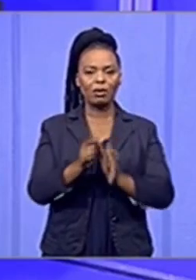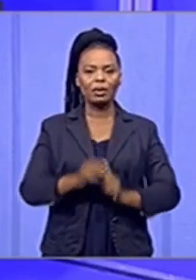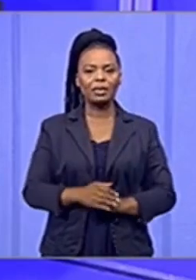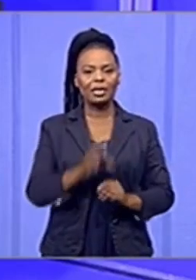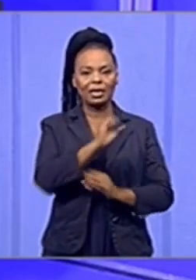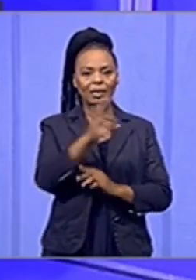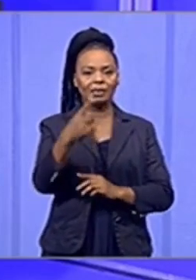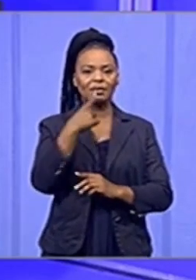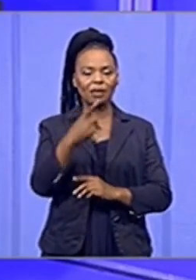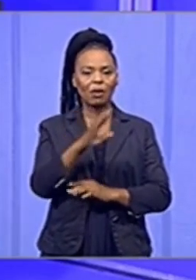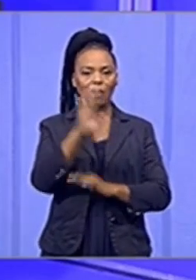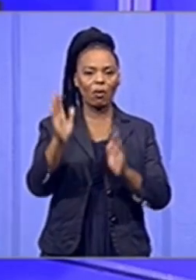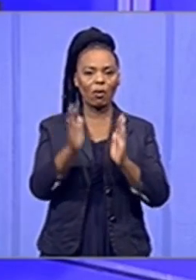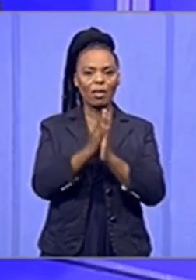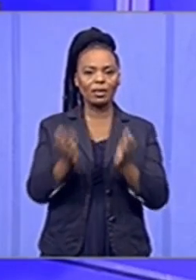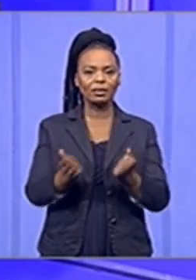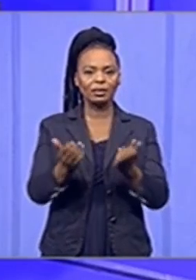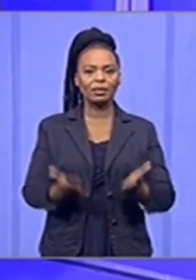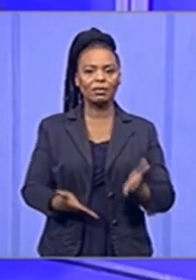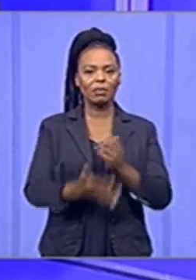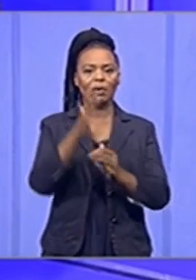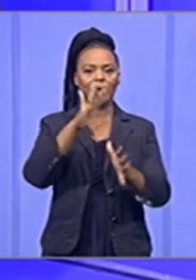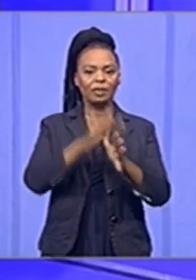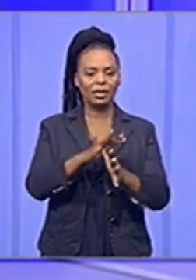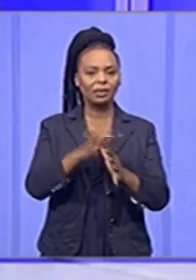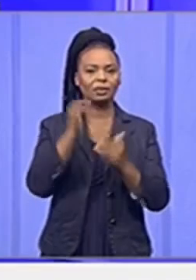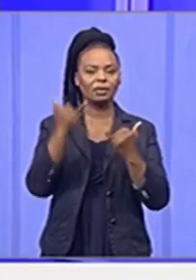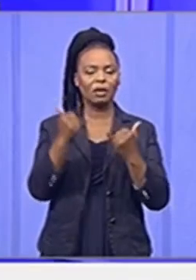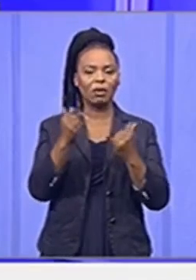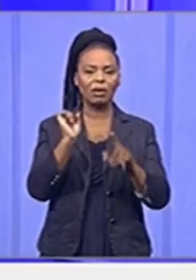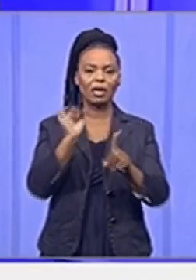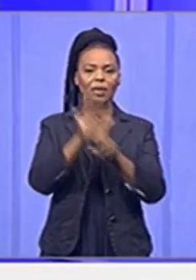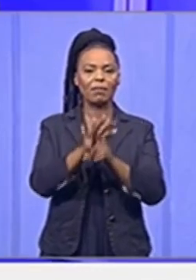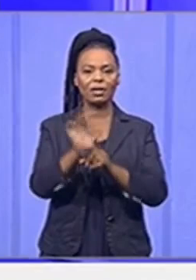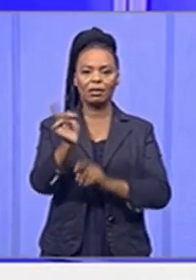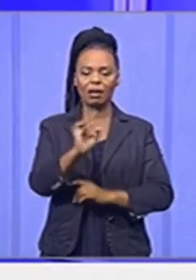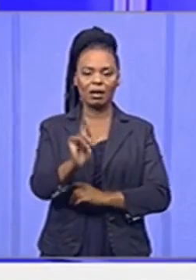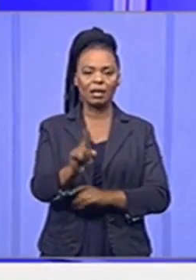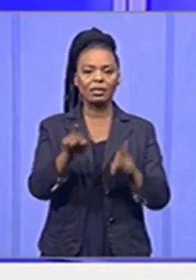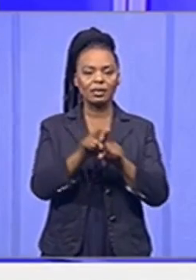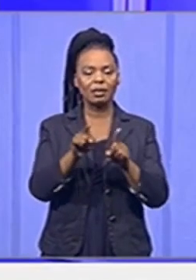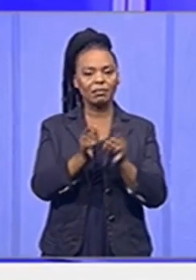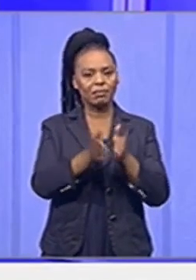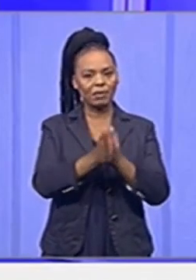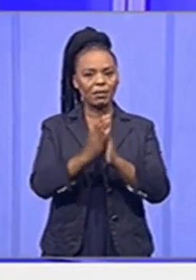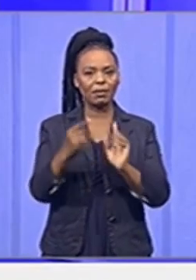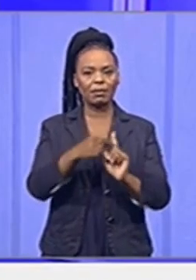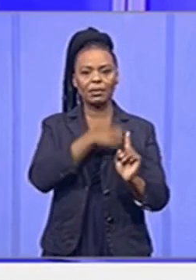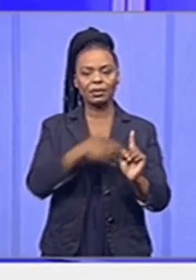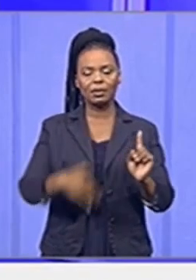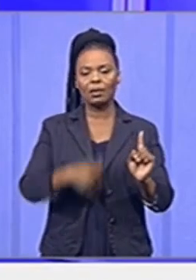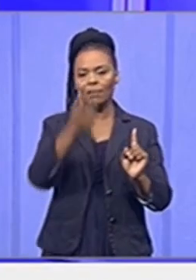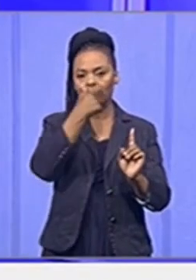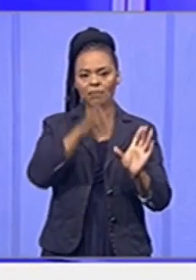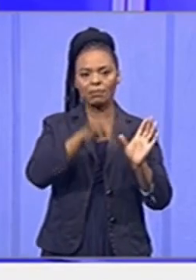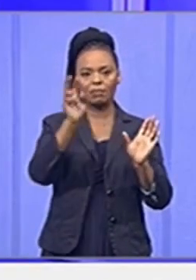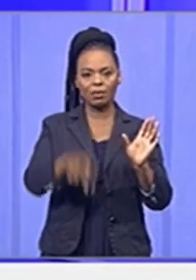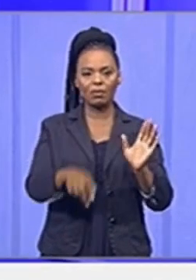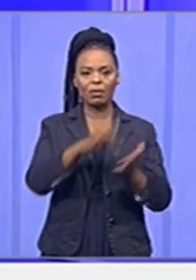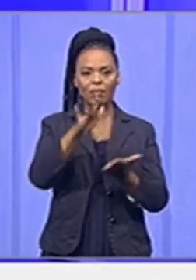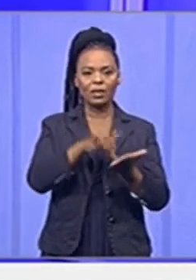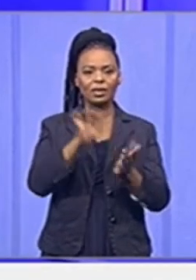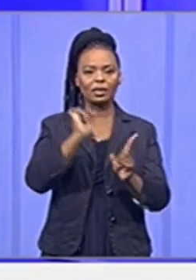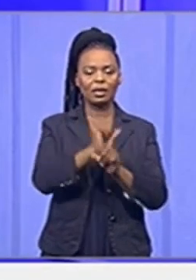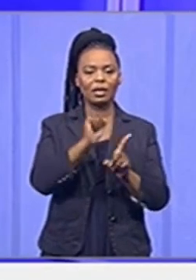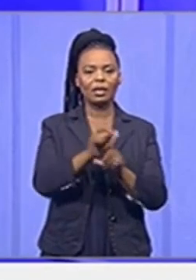hore ditshebeletso tse nkuwang le tsa bohlokwa di ke tsa ameha mo ga o betse tsa kgoletswa hore mo president Ramaphosa a itukole mosebetsing le